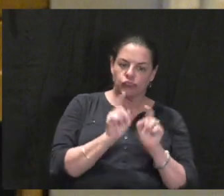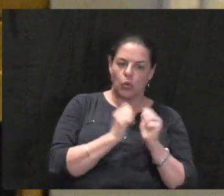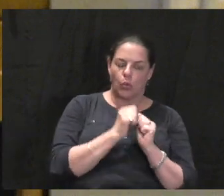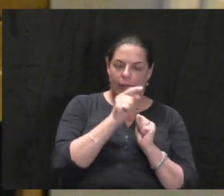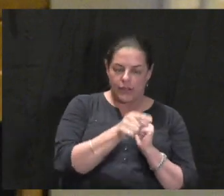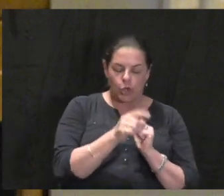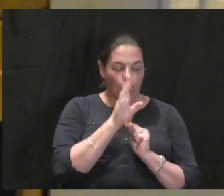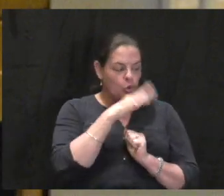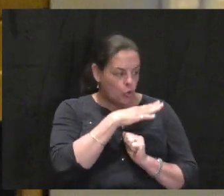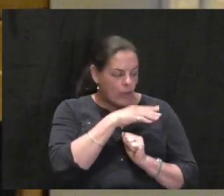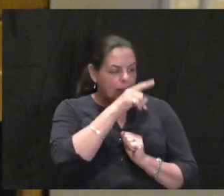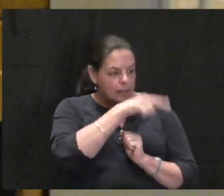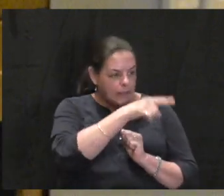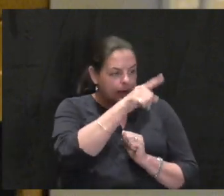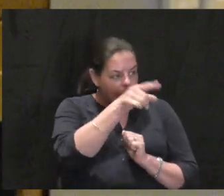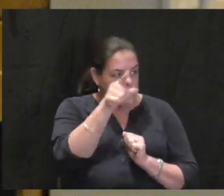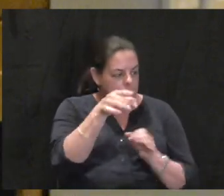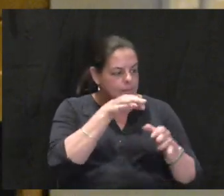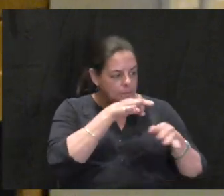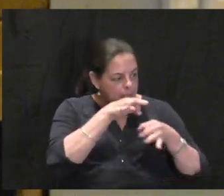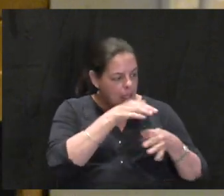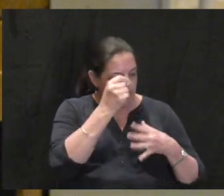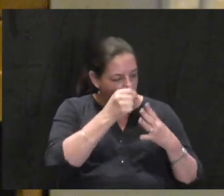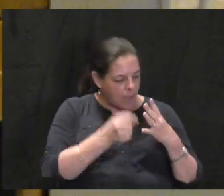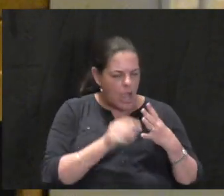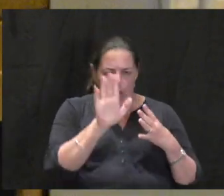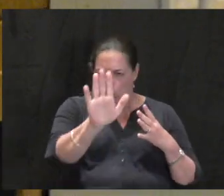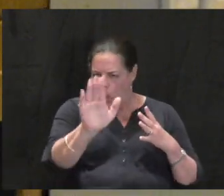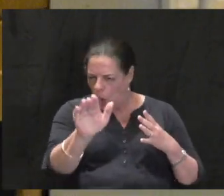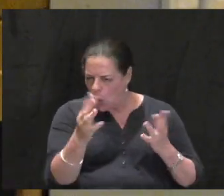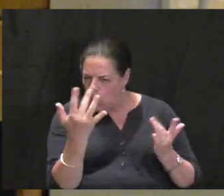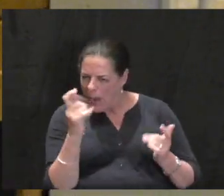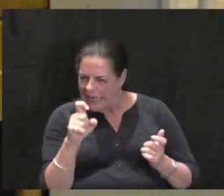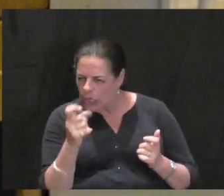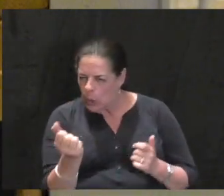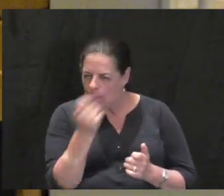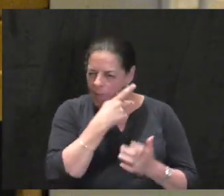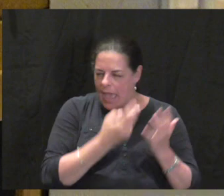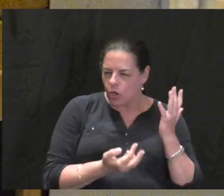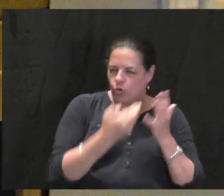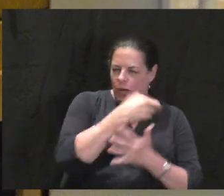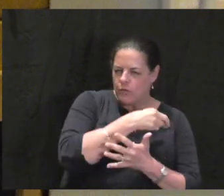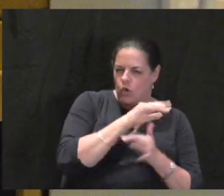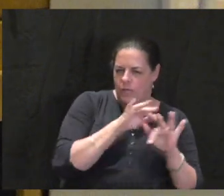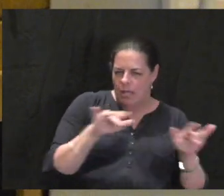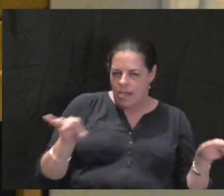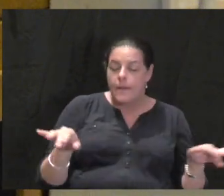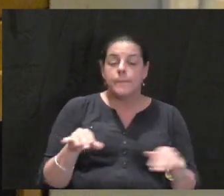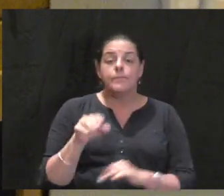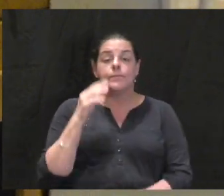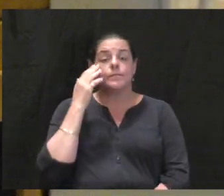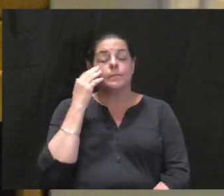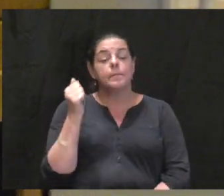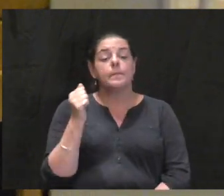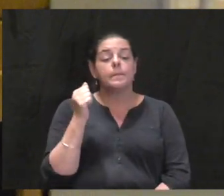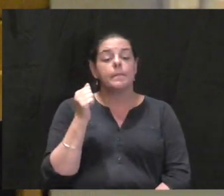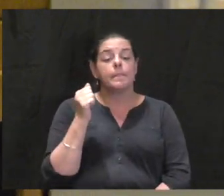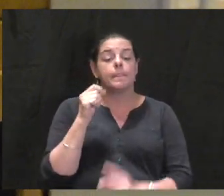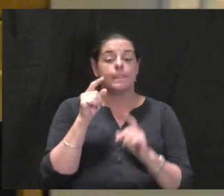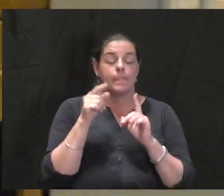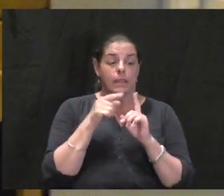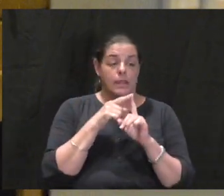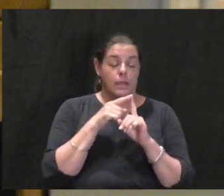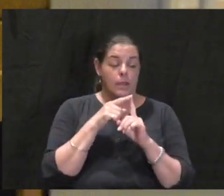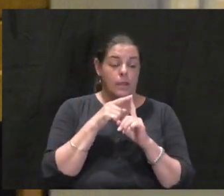kid, it's a whole nother thing. I have all this wonderful training to be able to support other parents, but when it comes to it being my kid